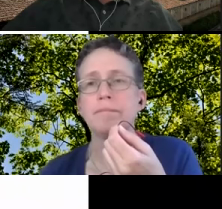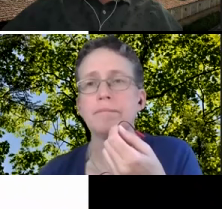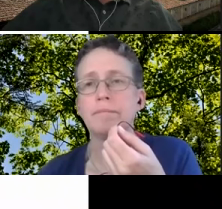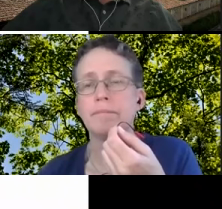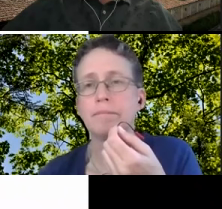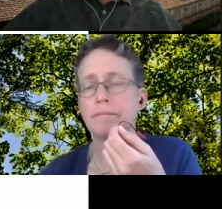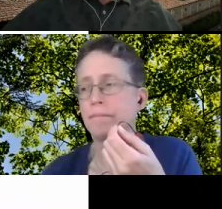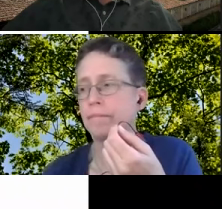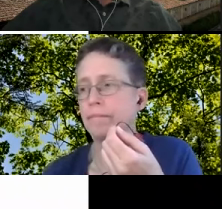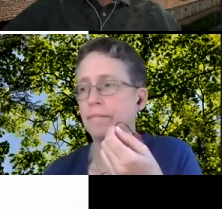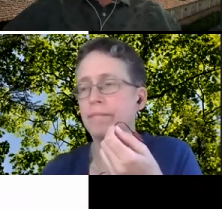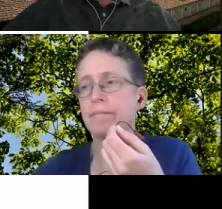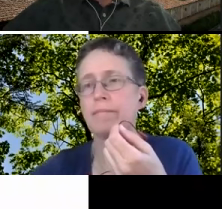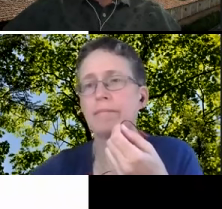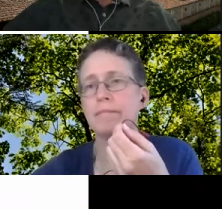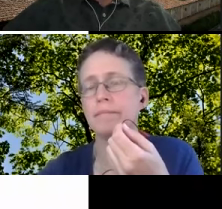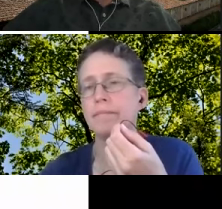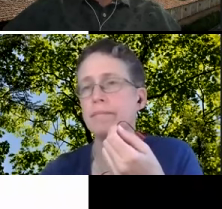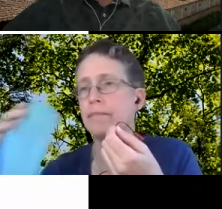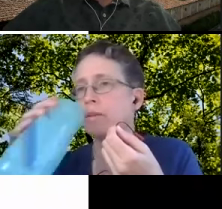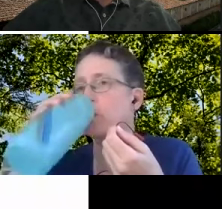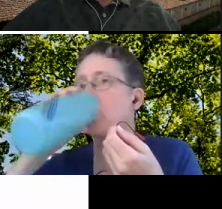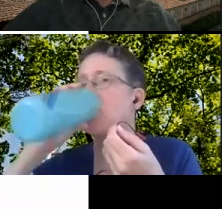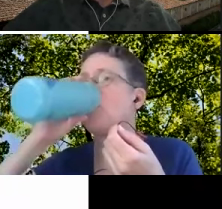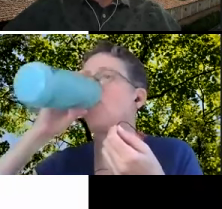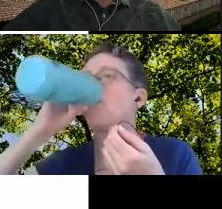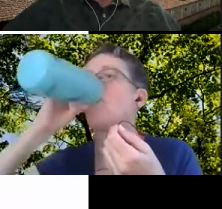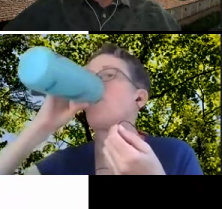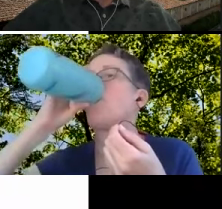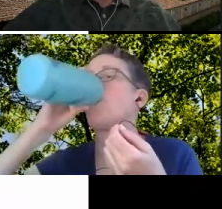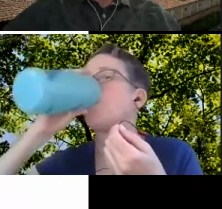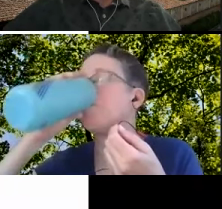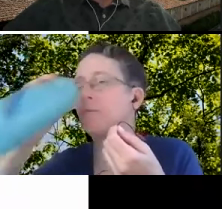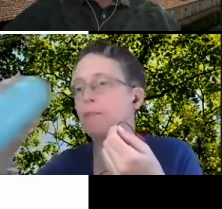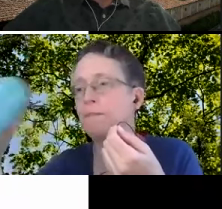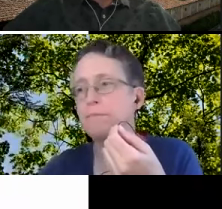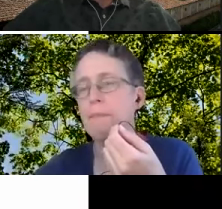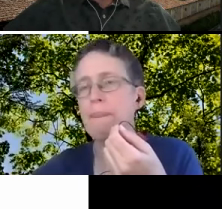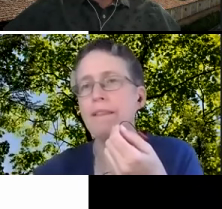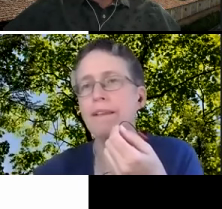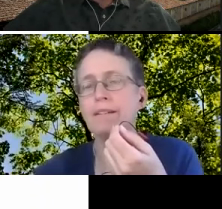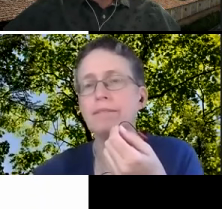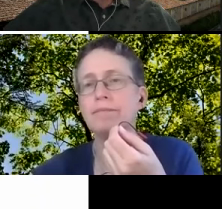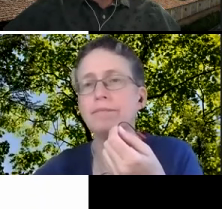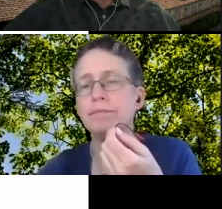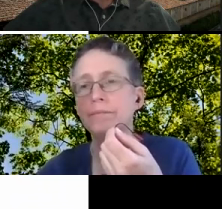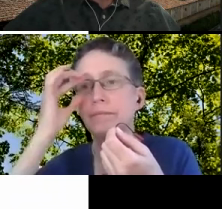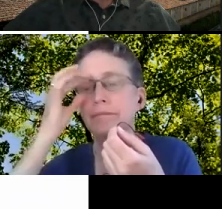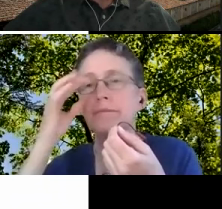And I have visited cities locally and all over that have some amazing examples of green spaces, and